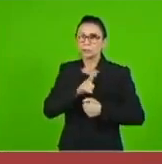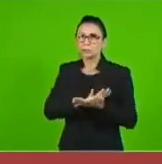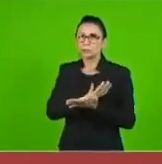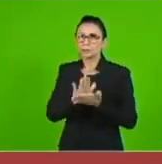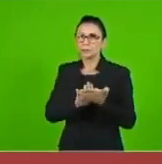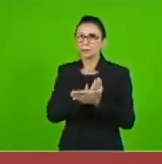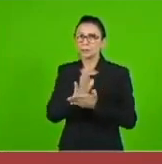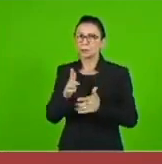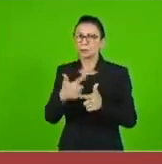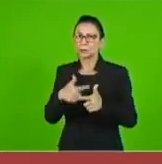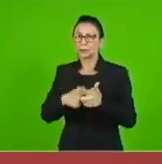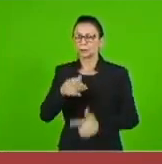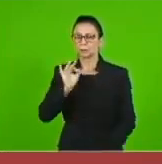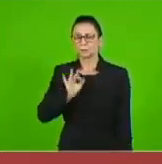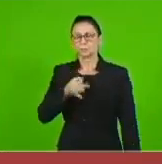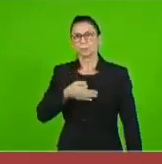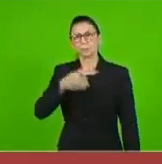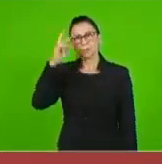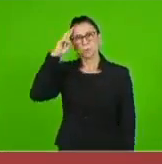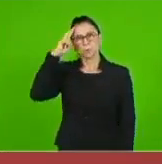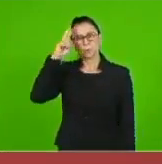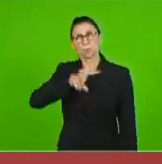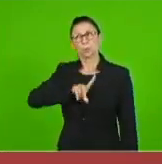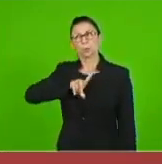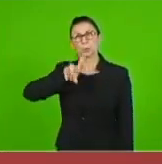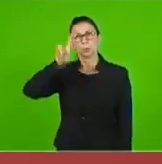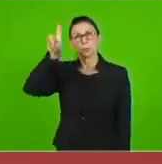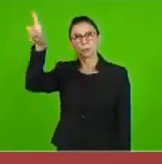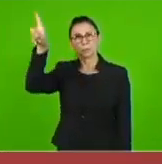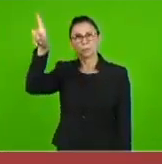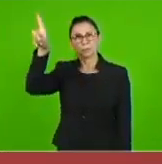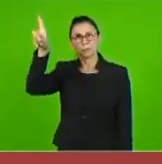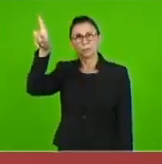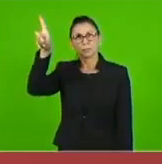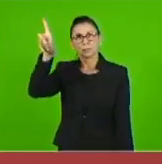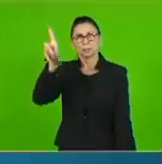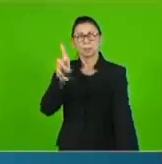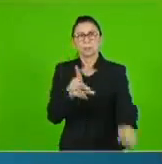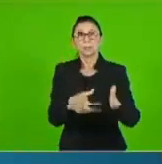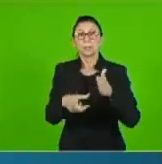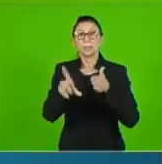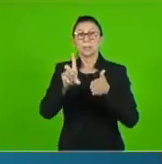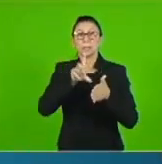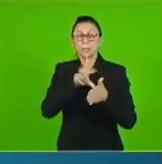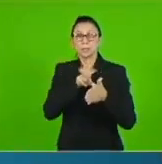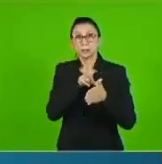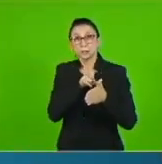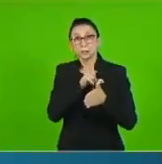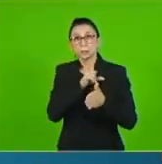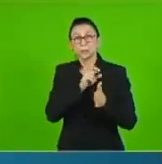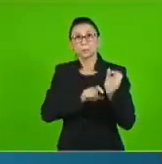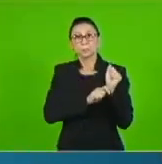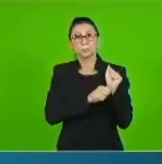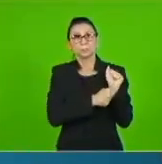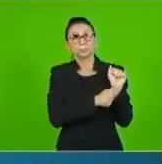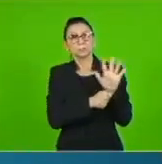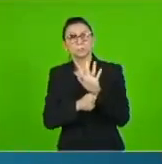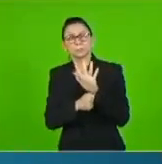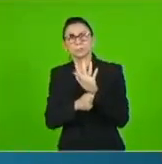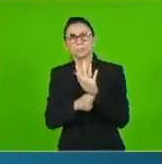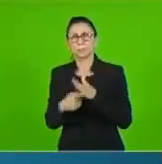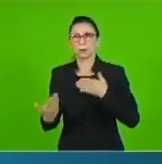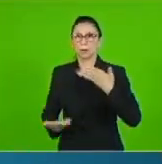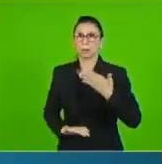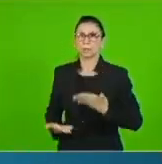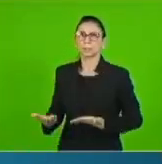surely the Lord Jehovah will not do anything without having revealed His secret to